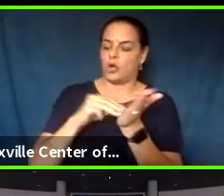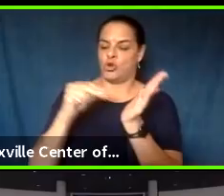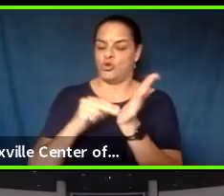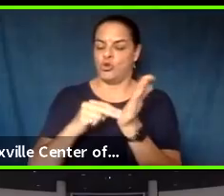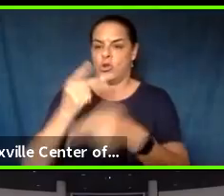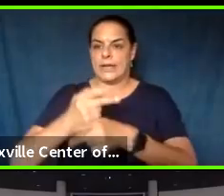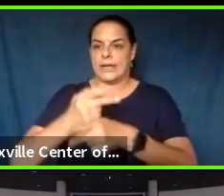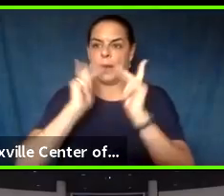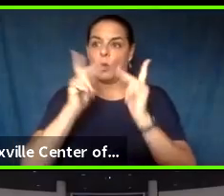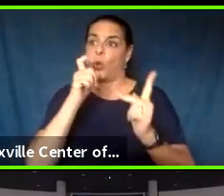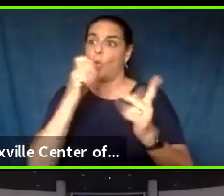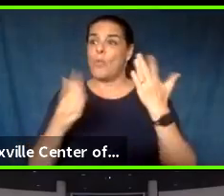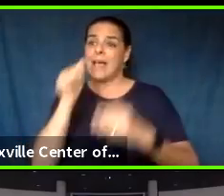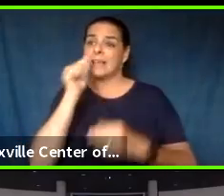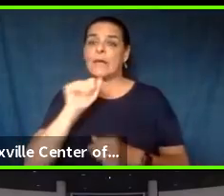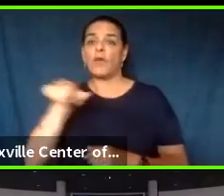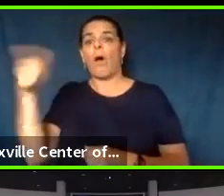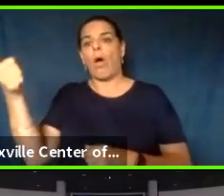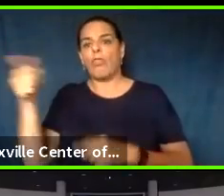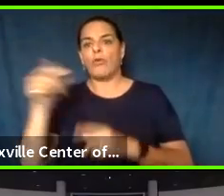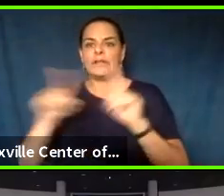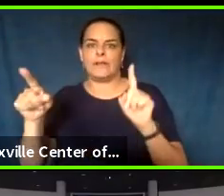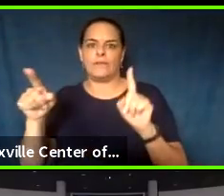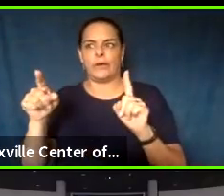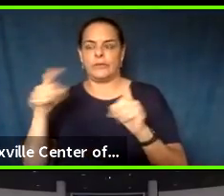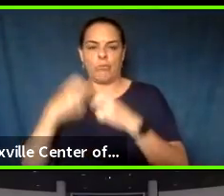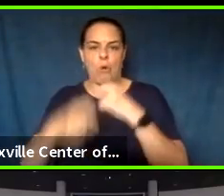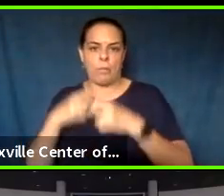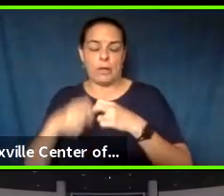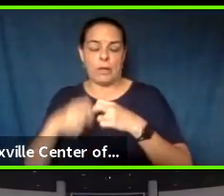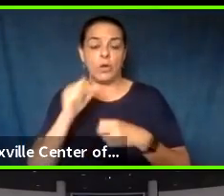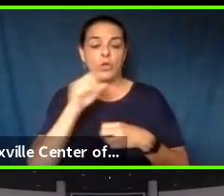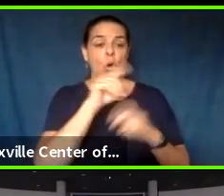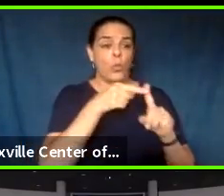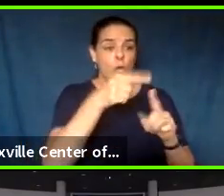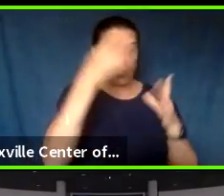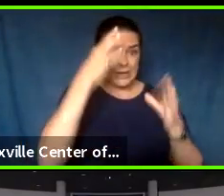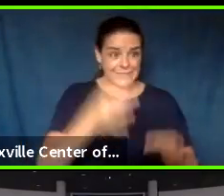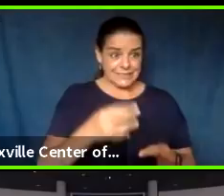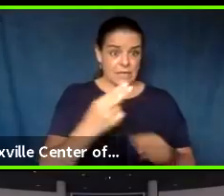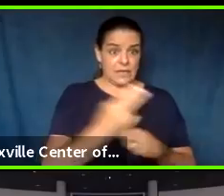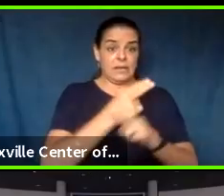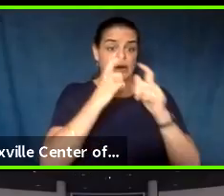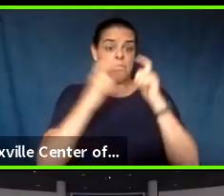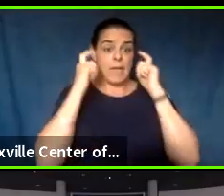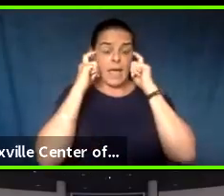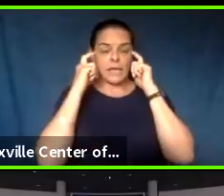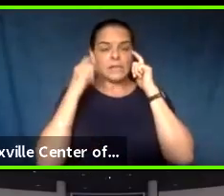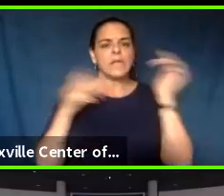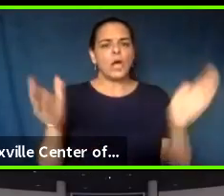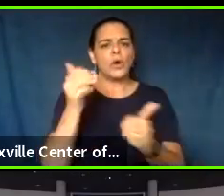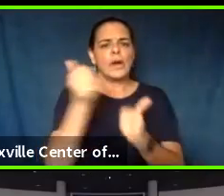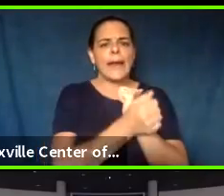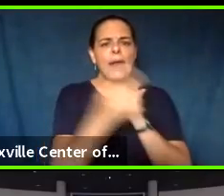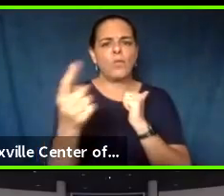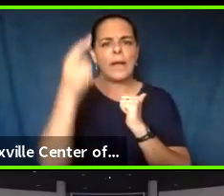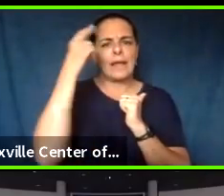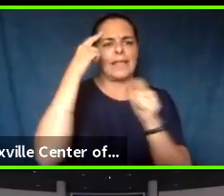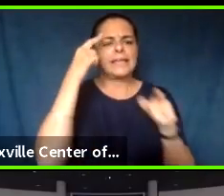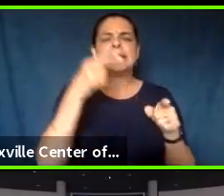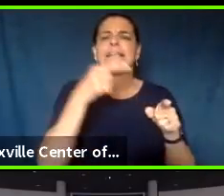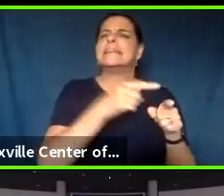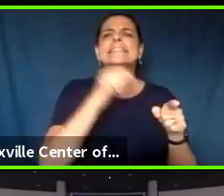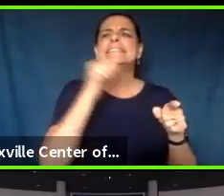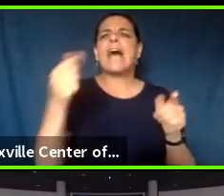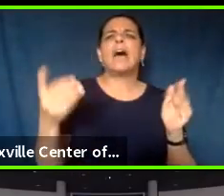might be suffering from other critical conditions. So when you make that decision to wear a mask, I would encourage everyone to think of it not as a violation of